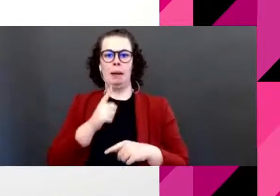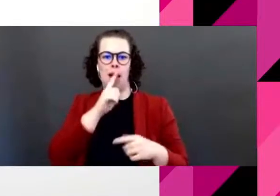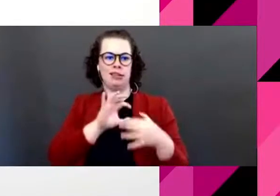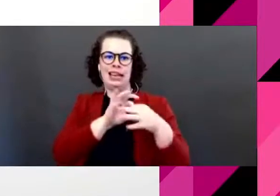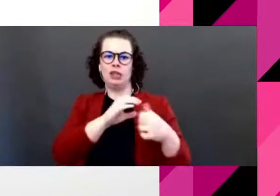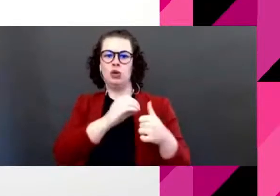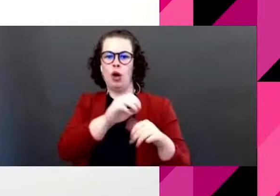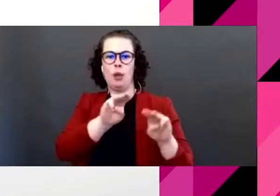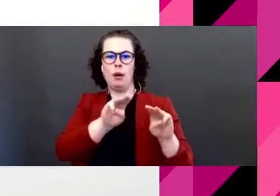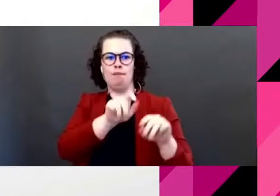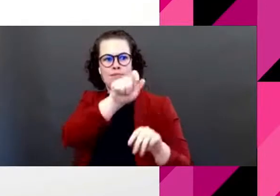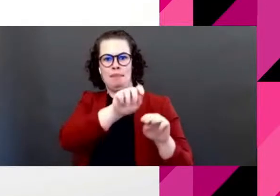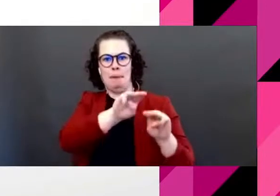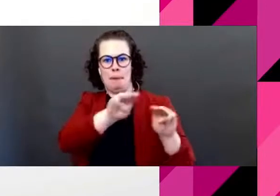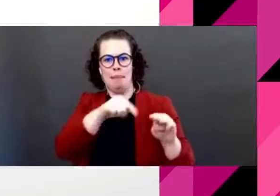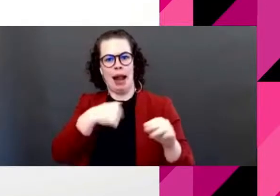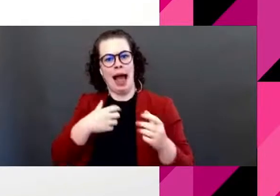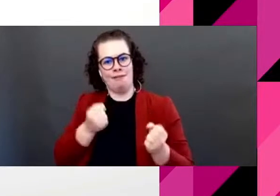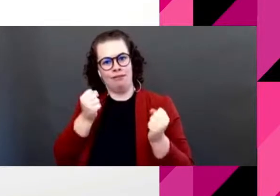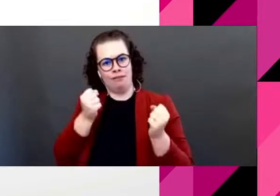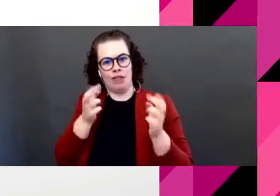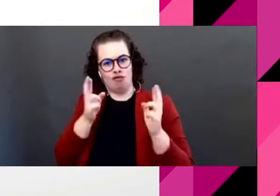persons